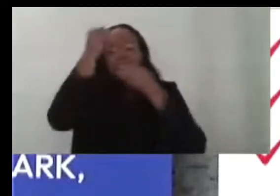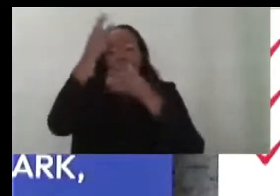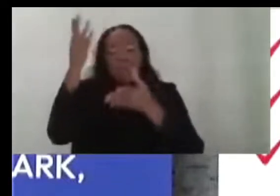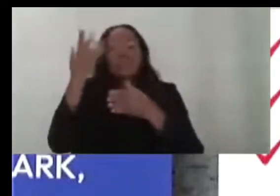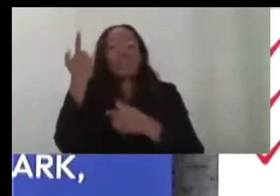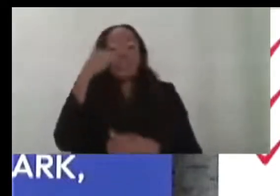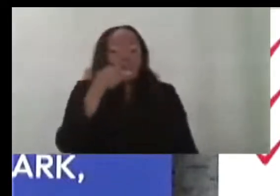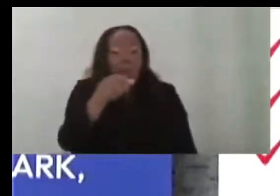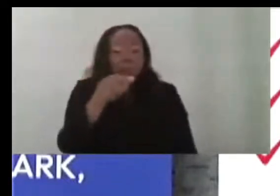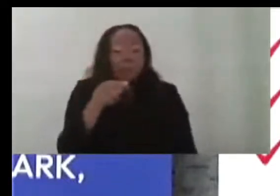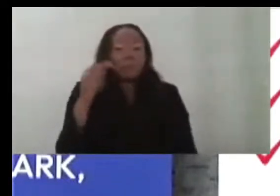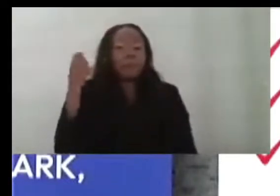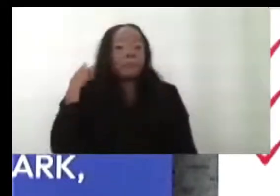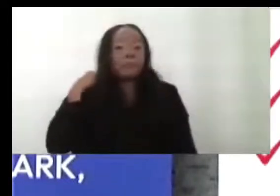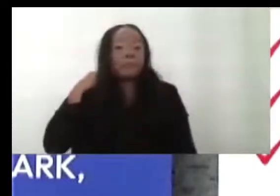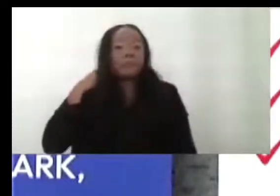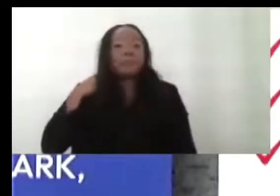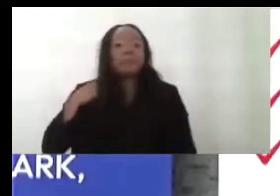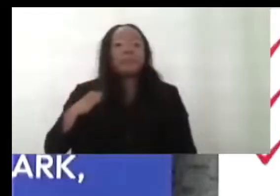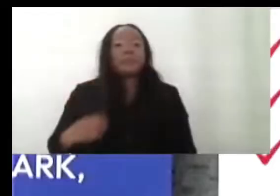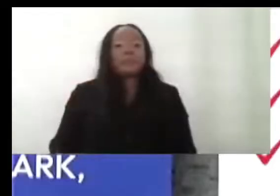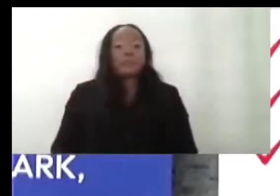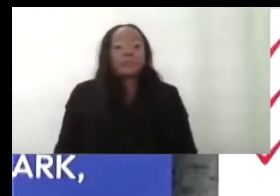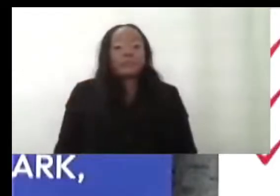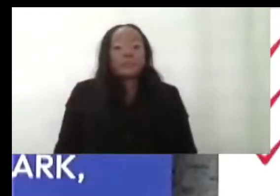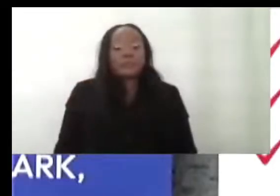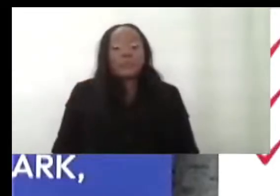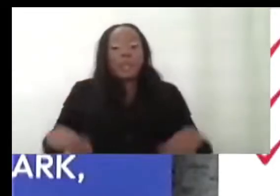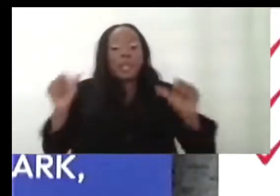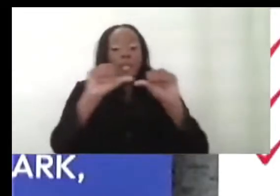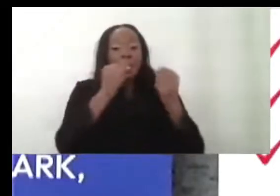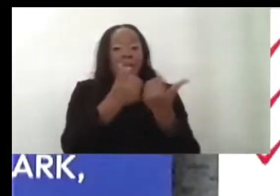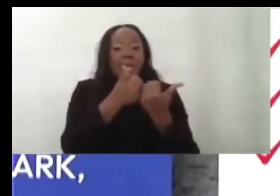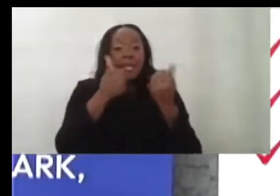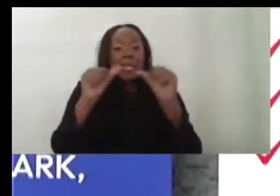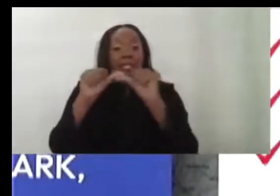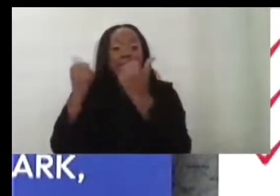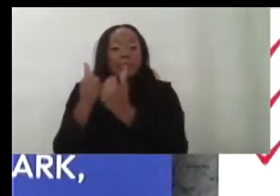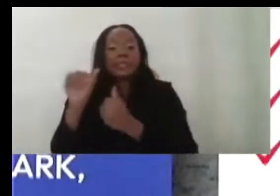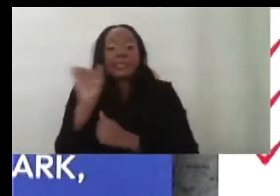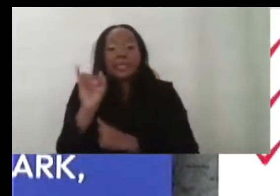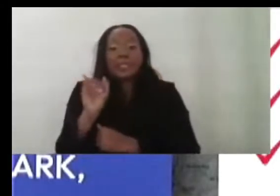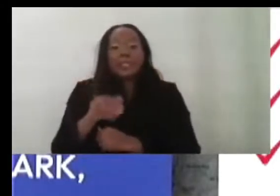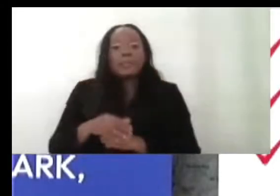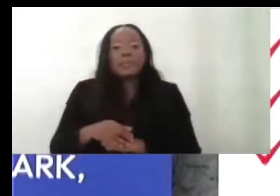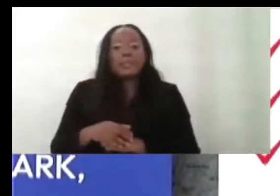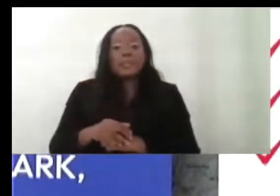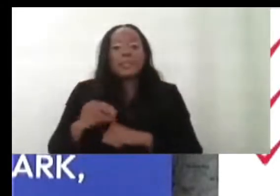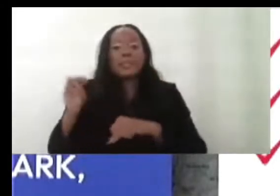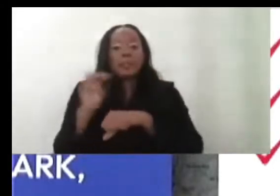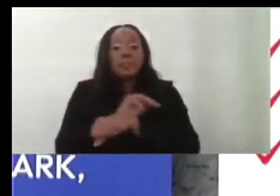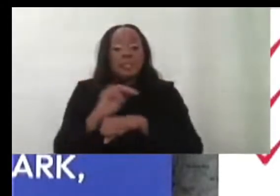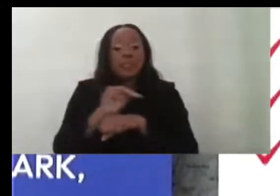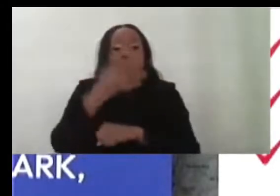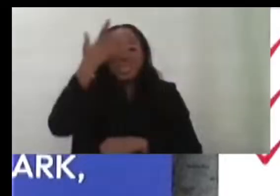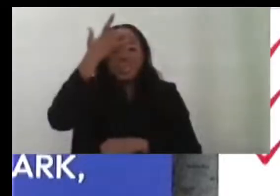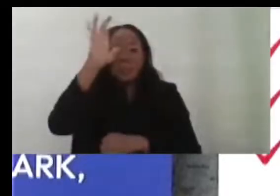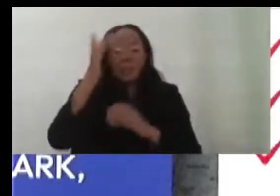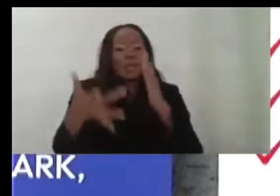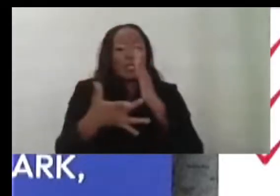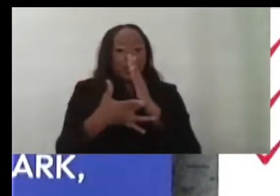public. Partner agencies such as the Ministry of Information Smart Technology, specifically